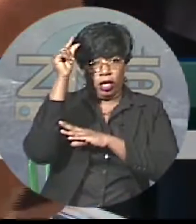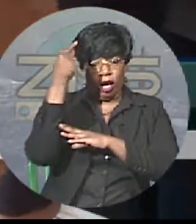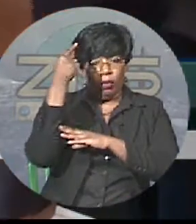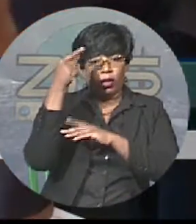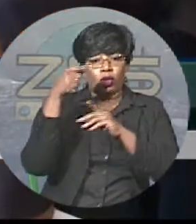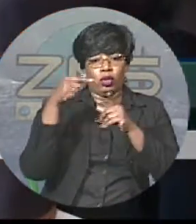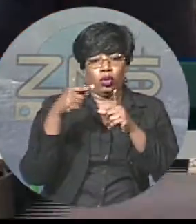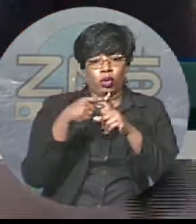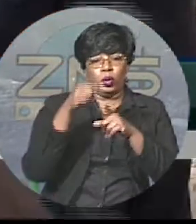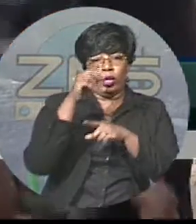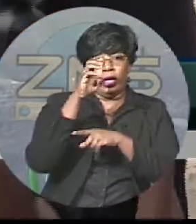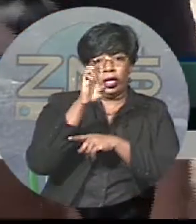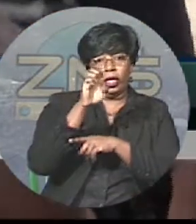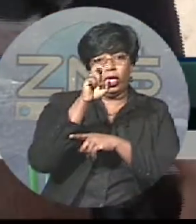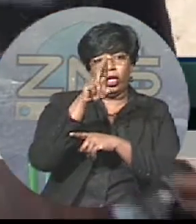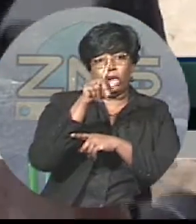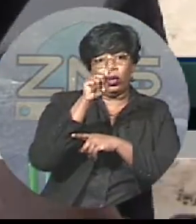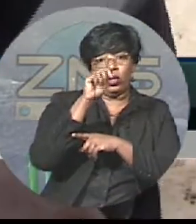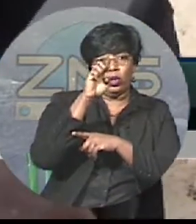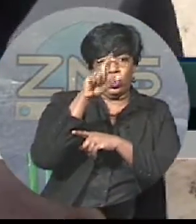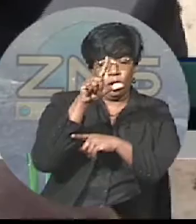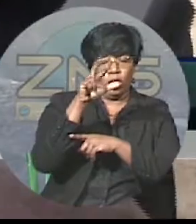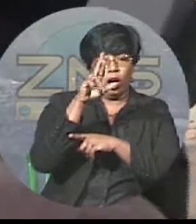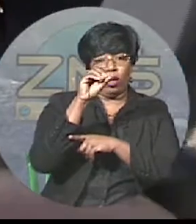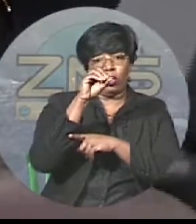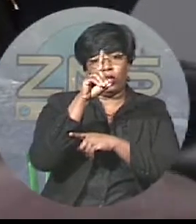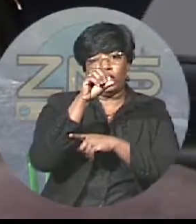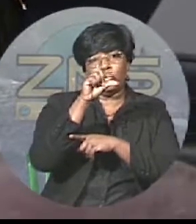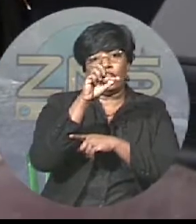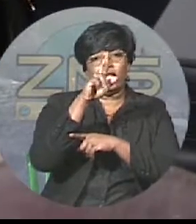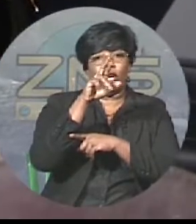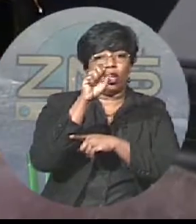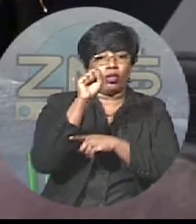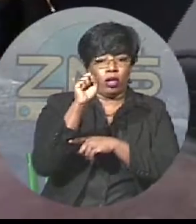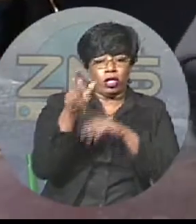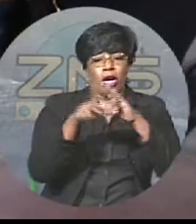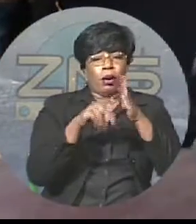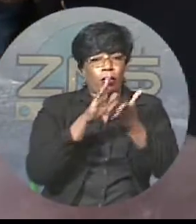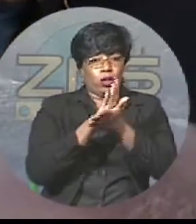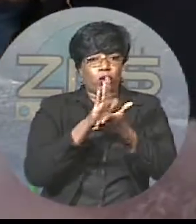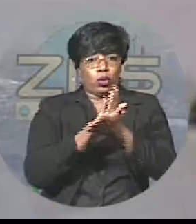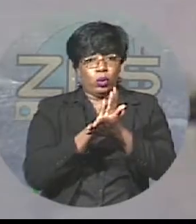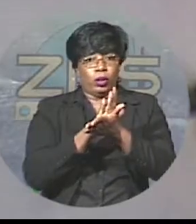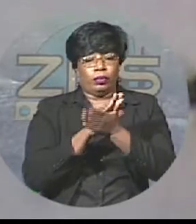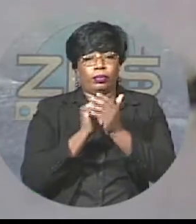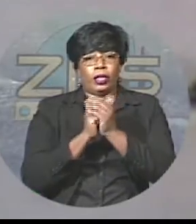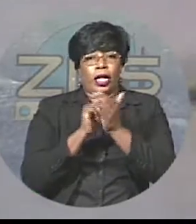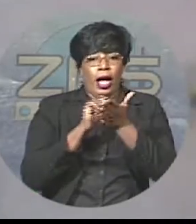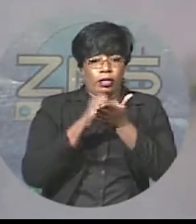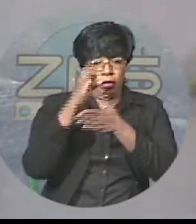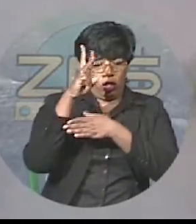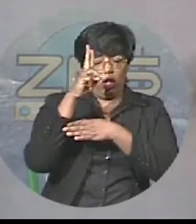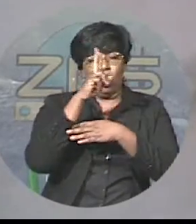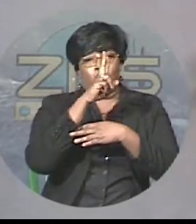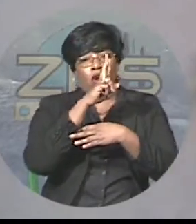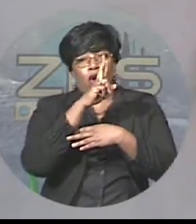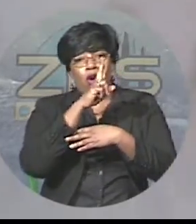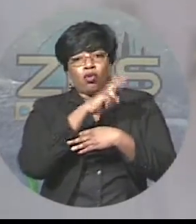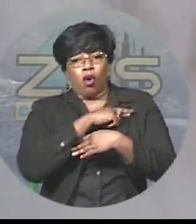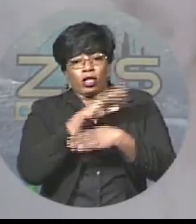Uthel Rogers Primary School during a ceremony Thursday. The honor is being given posthumously as Mr. Rogers died